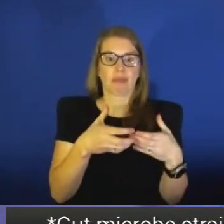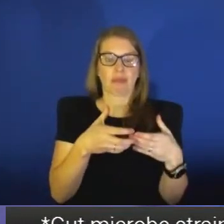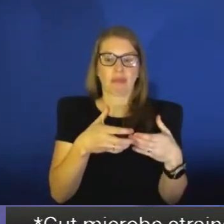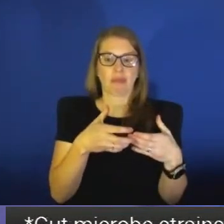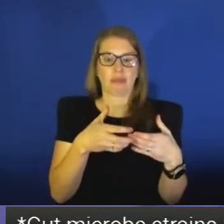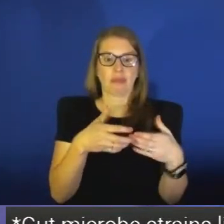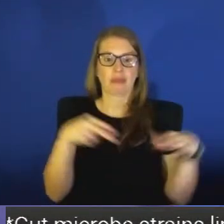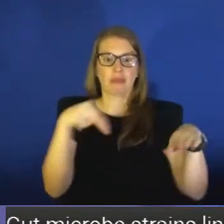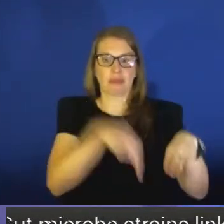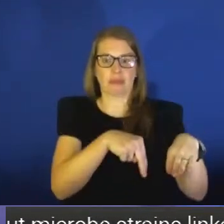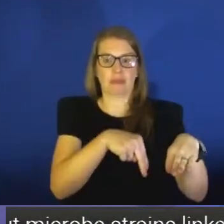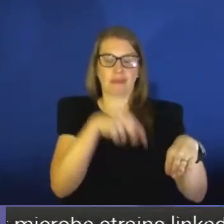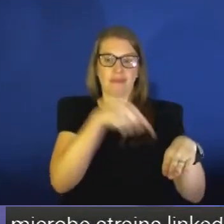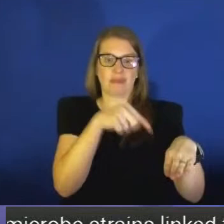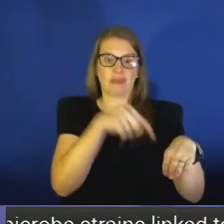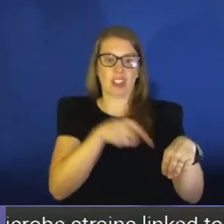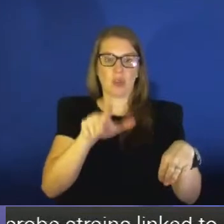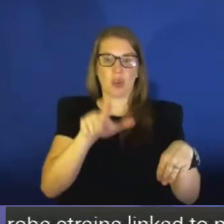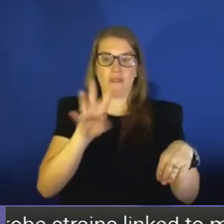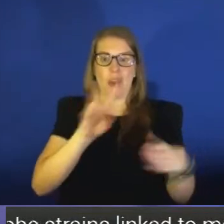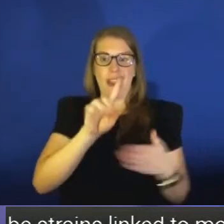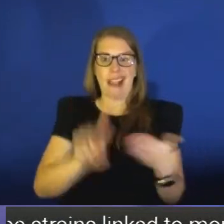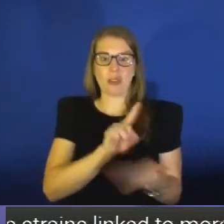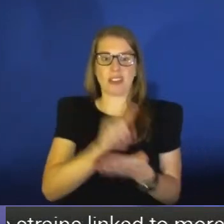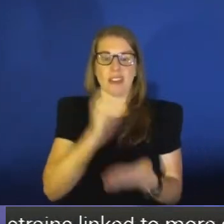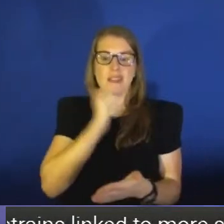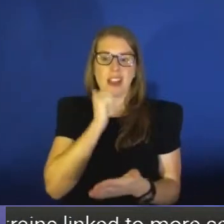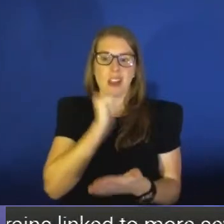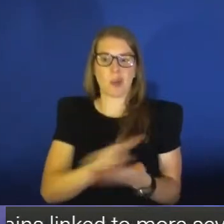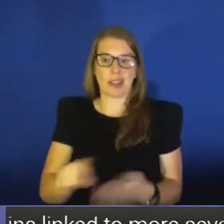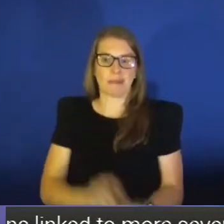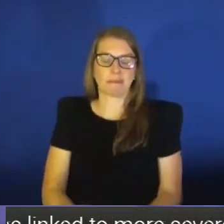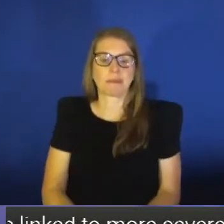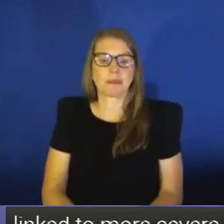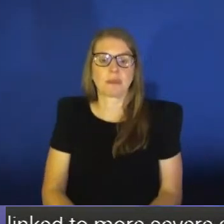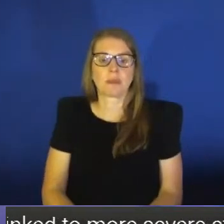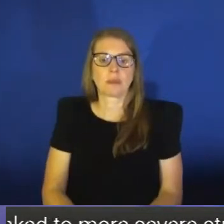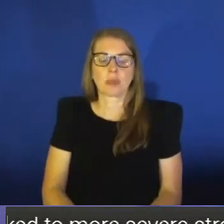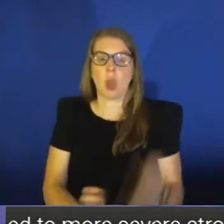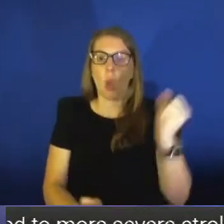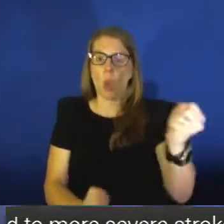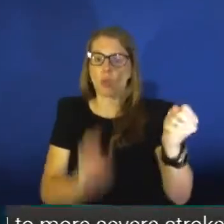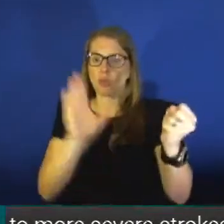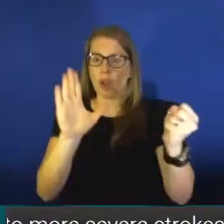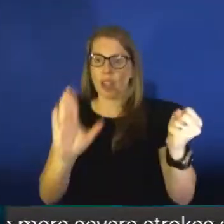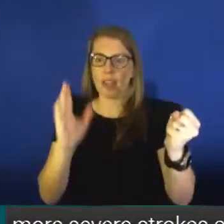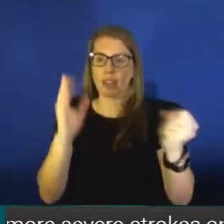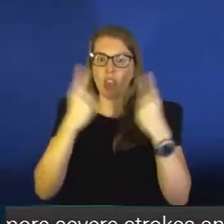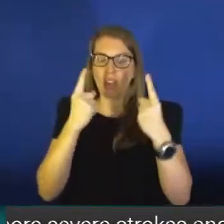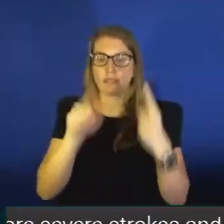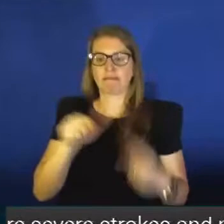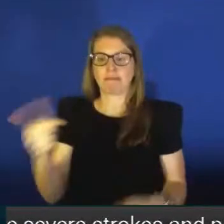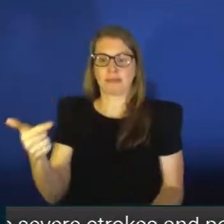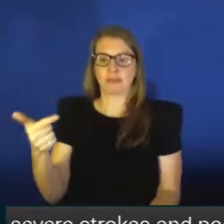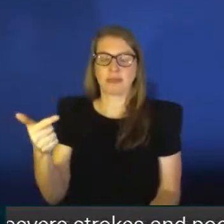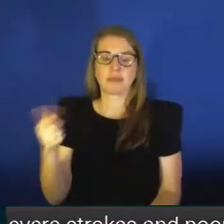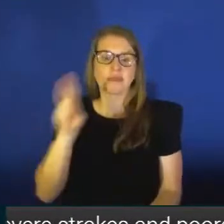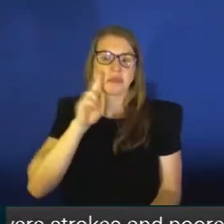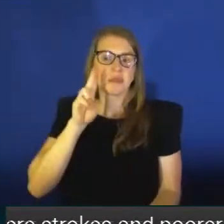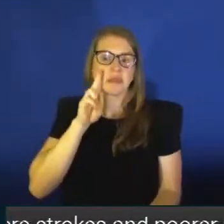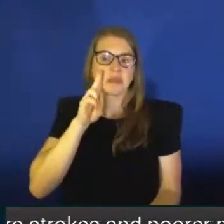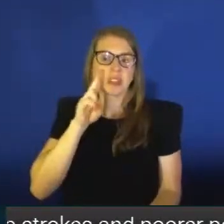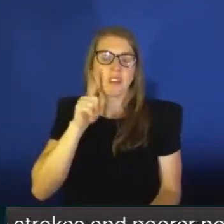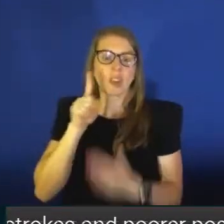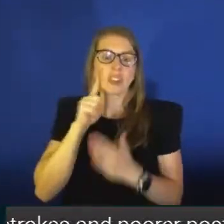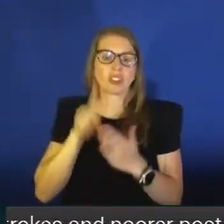bedside the entire time. All 24/7. That's right. Absolutely, 100%. Hold your great thoughts. I'm going to turn to Dr. Dana Hawkinson really quick for a check on our COVID